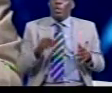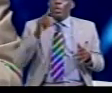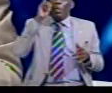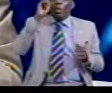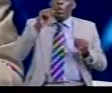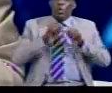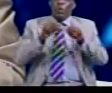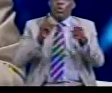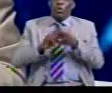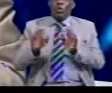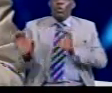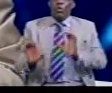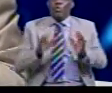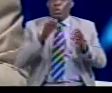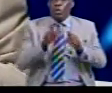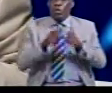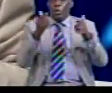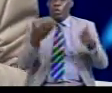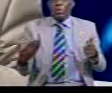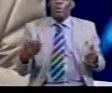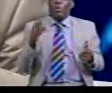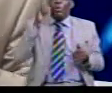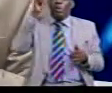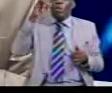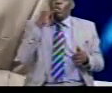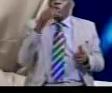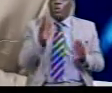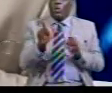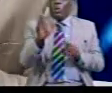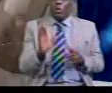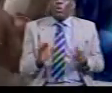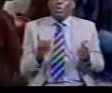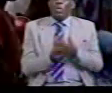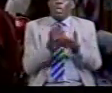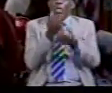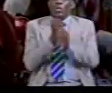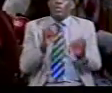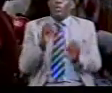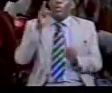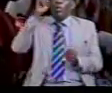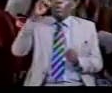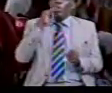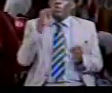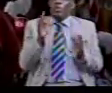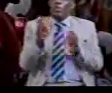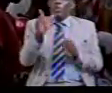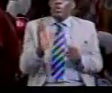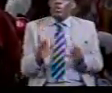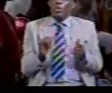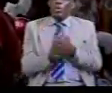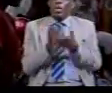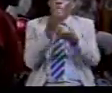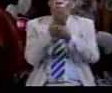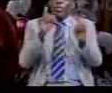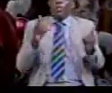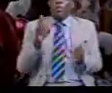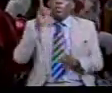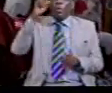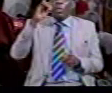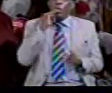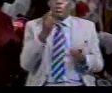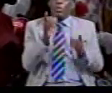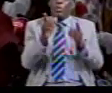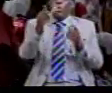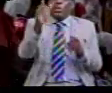things. C'est le Dieu qui sauve. He is the God that saves. C'est le Dieu qui délivre. He is the God that delivers. C'est le Dieu qui affranchit. He is the God that liberates.